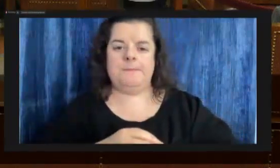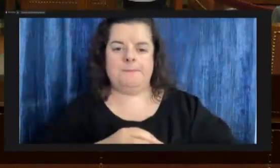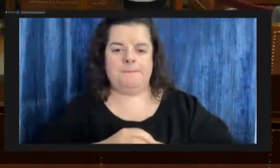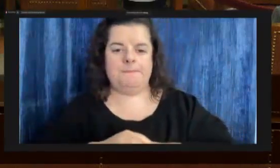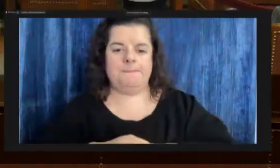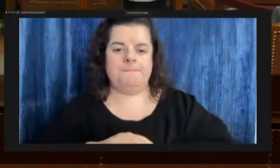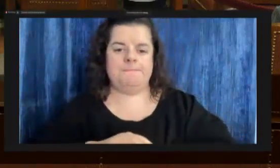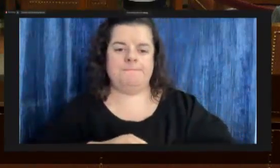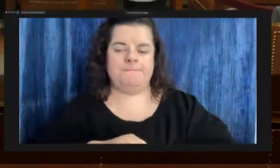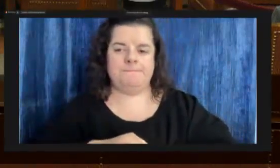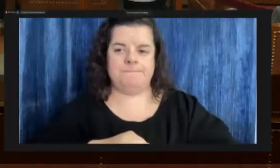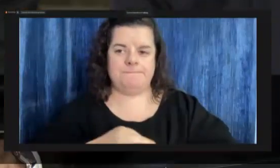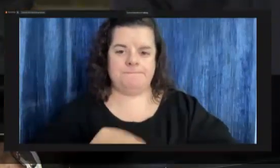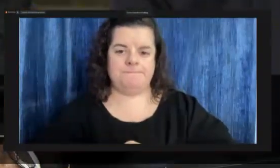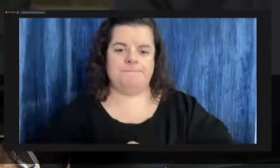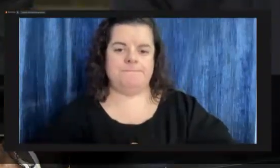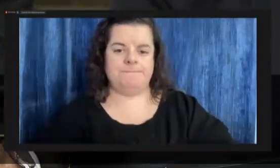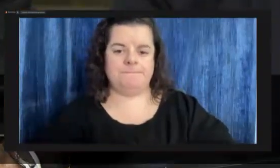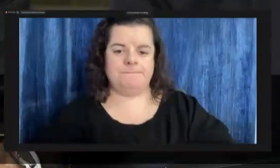I can answer half that question. Yeah,